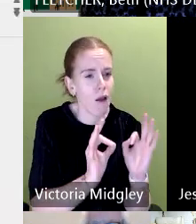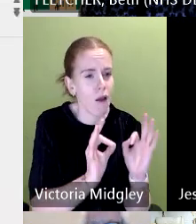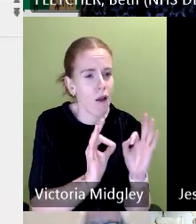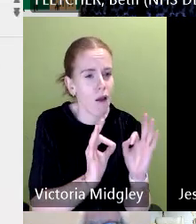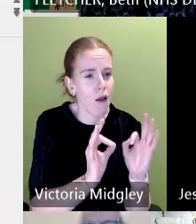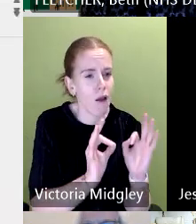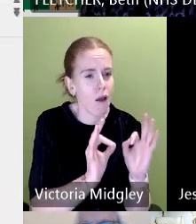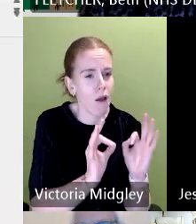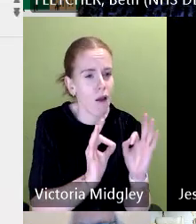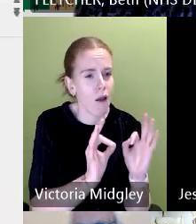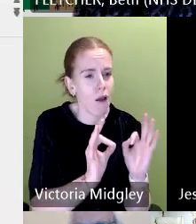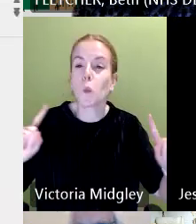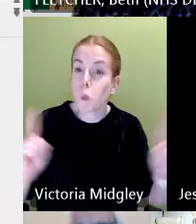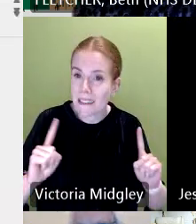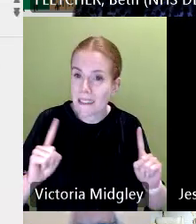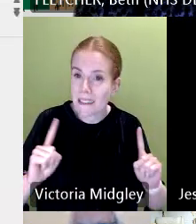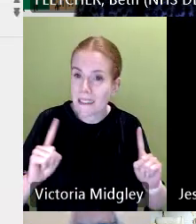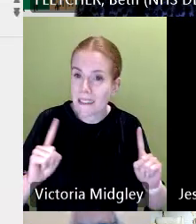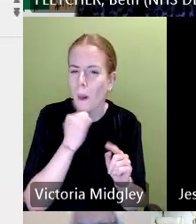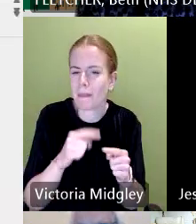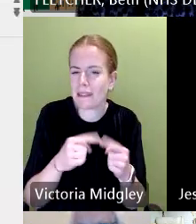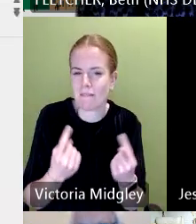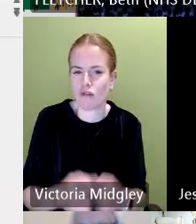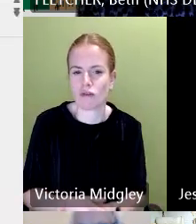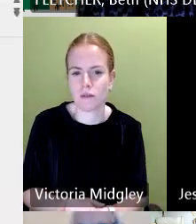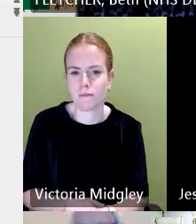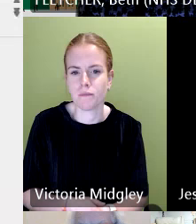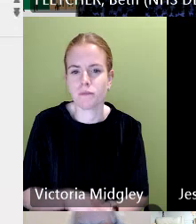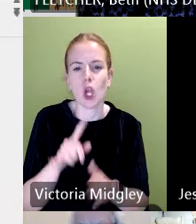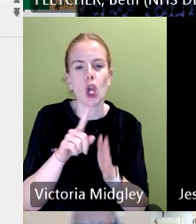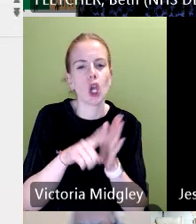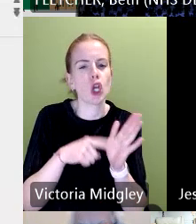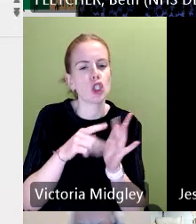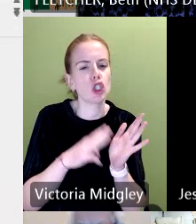So Beth, you'll just stop sharing for a second because you're showing something different at the moment.